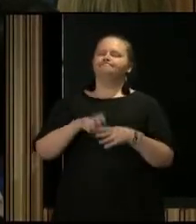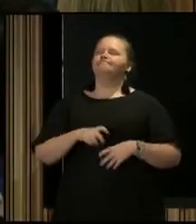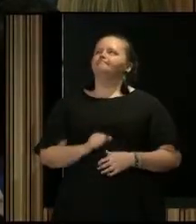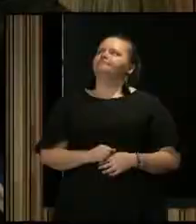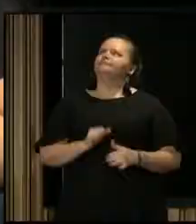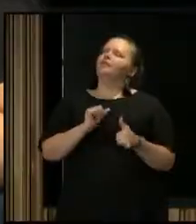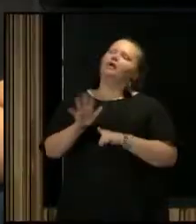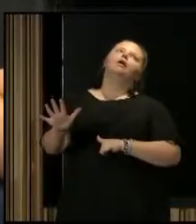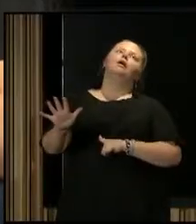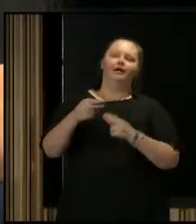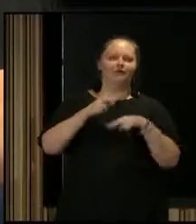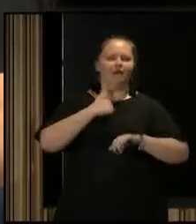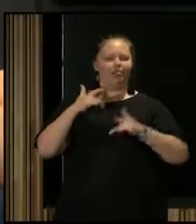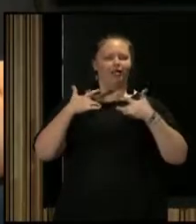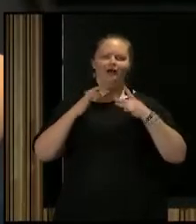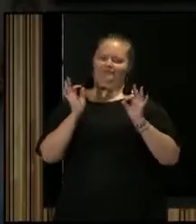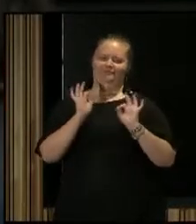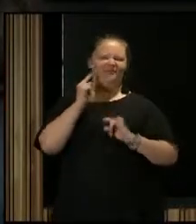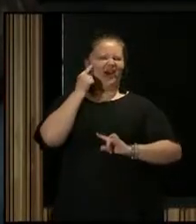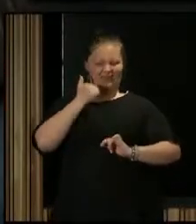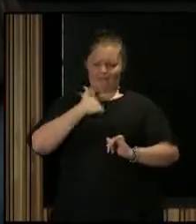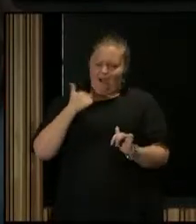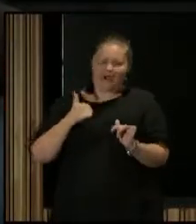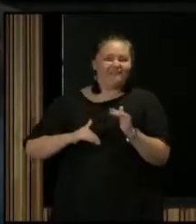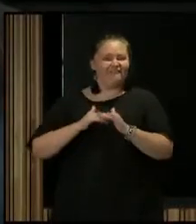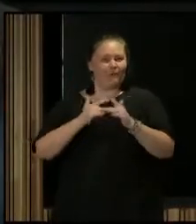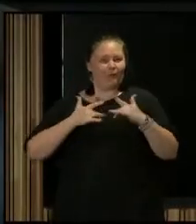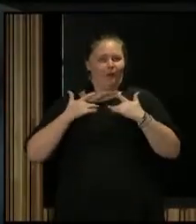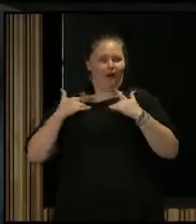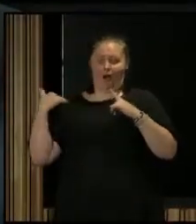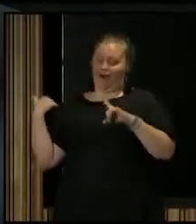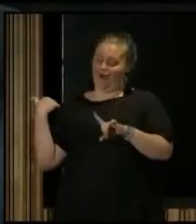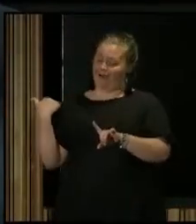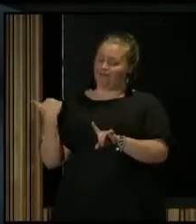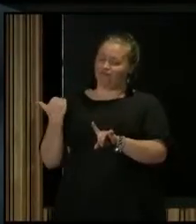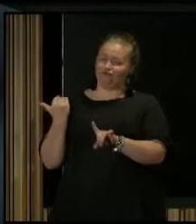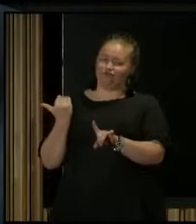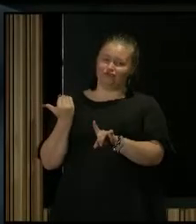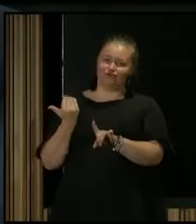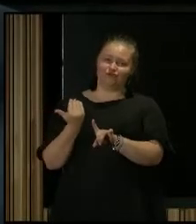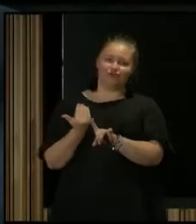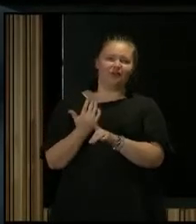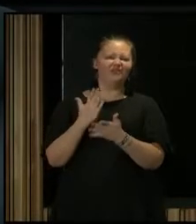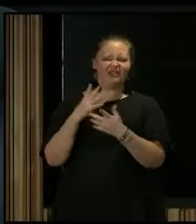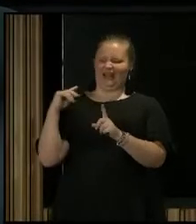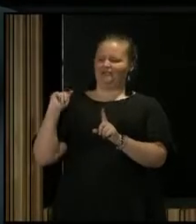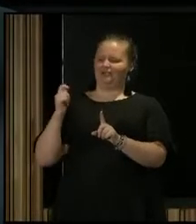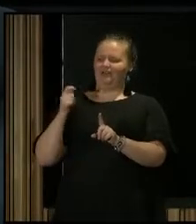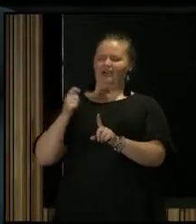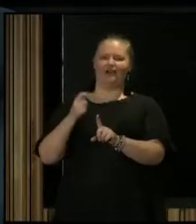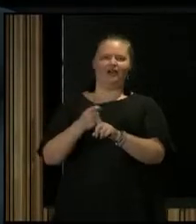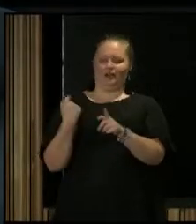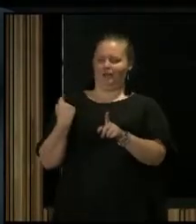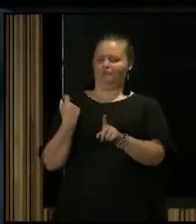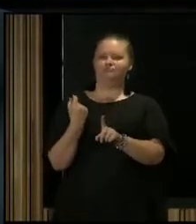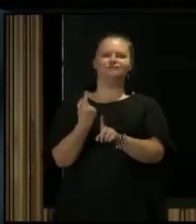idea of my life? But actually, I feel like my whole life was a series of events that led me to this. The only